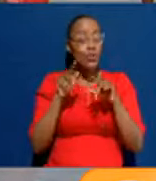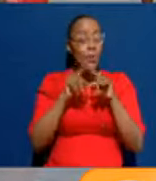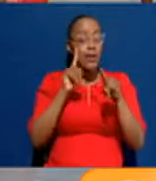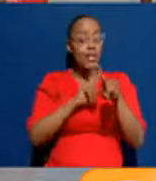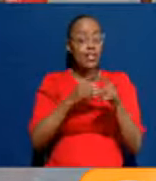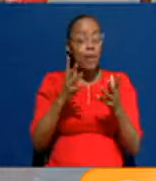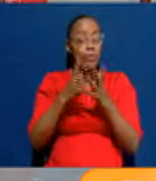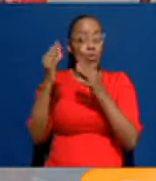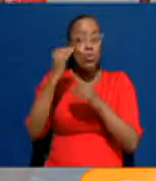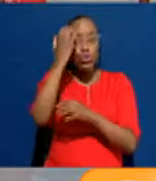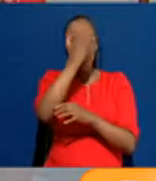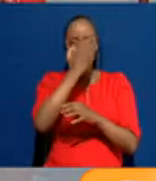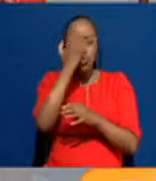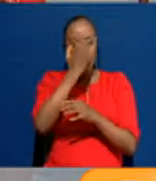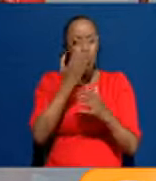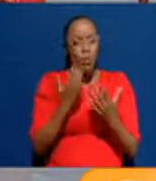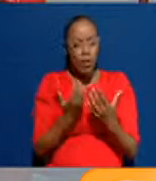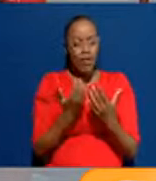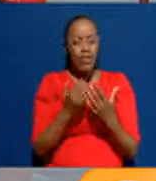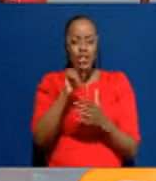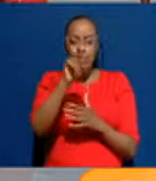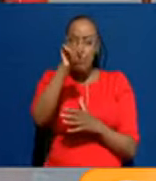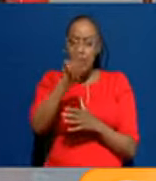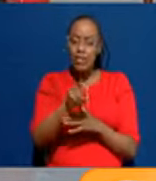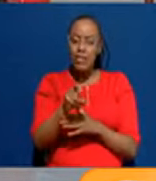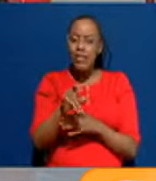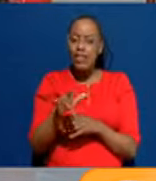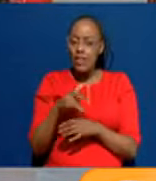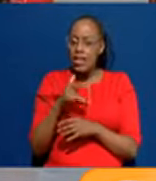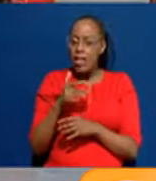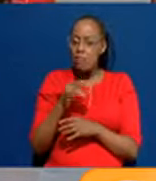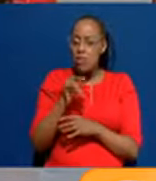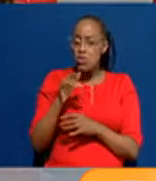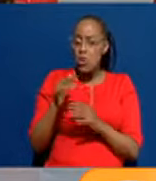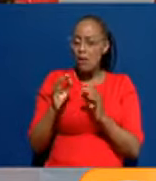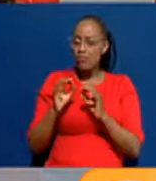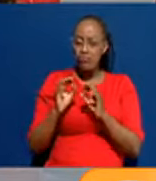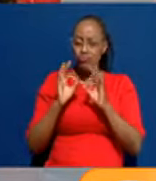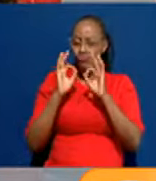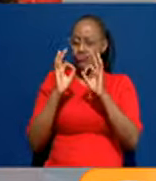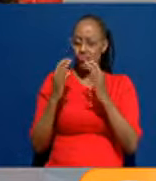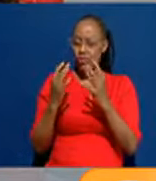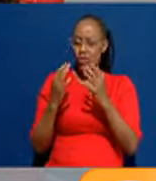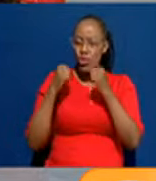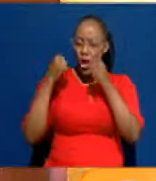go to Europe, I mean, you must be such a superstar.